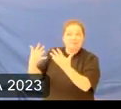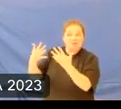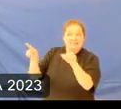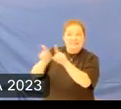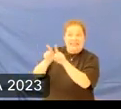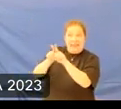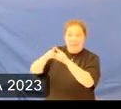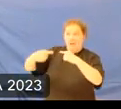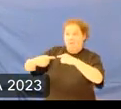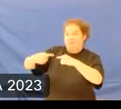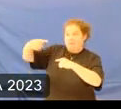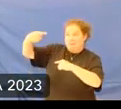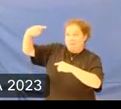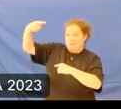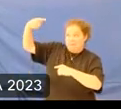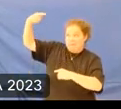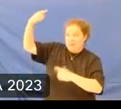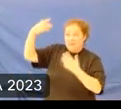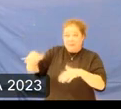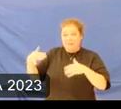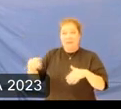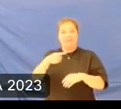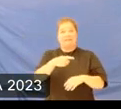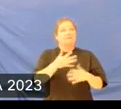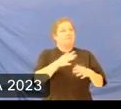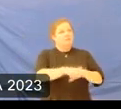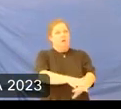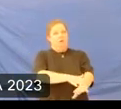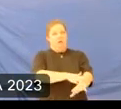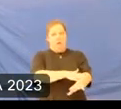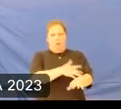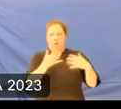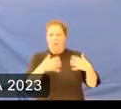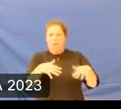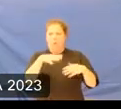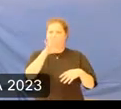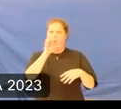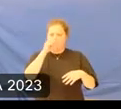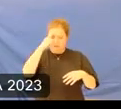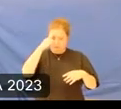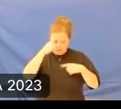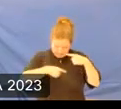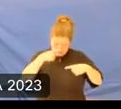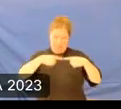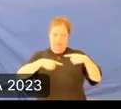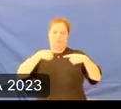bits per second to realize this is very slow, actually, right? Now, one thing